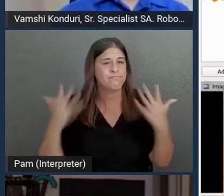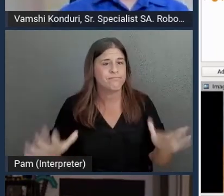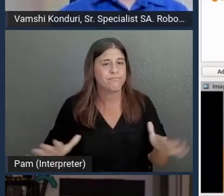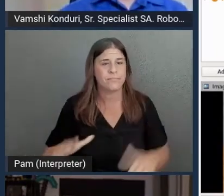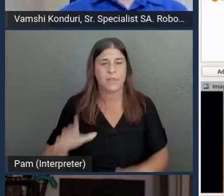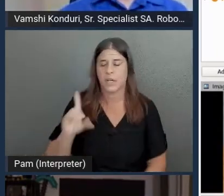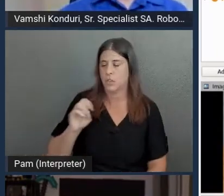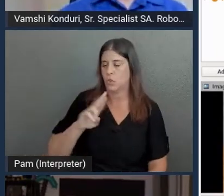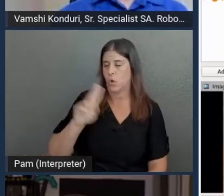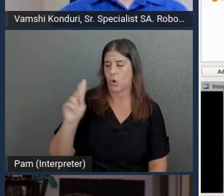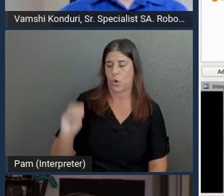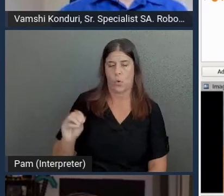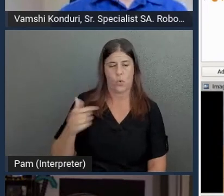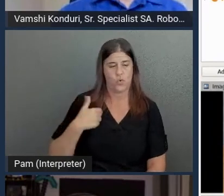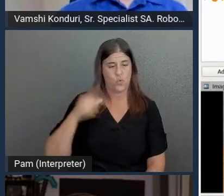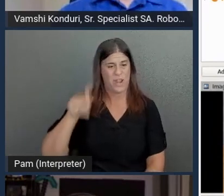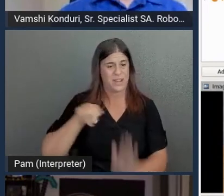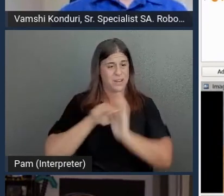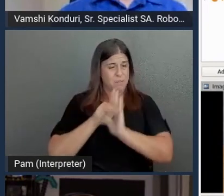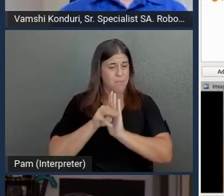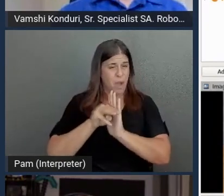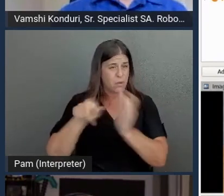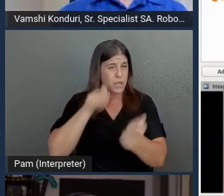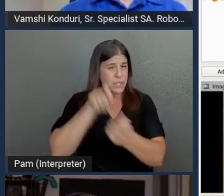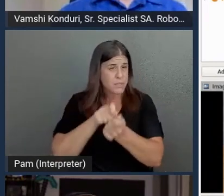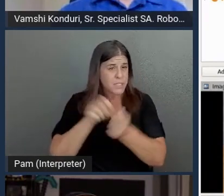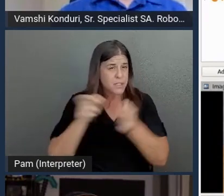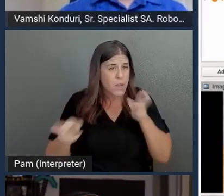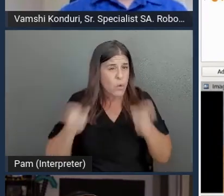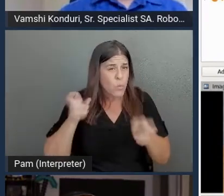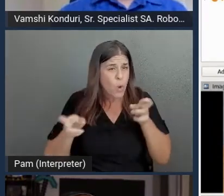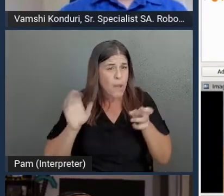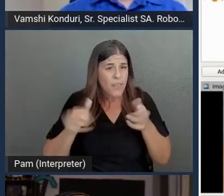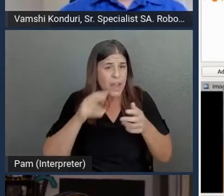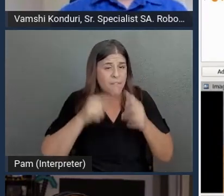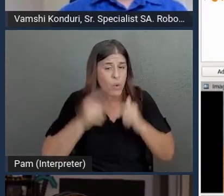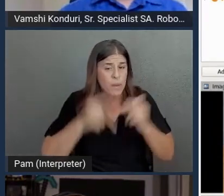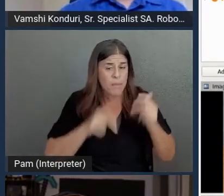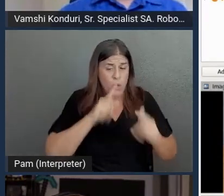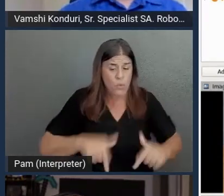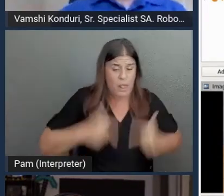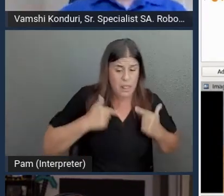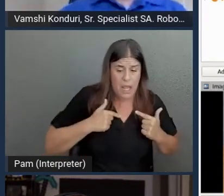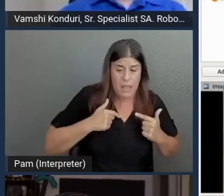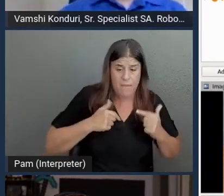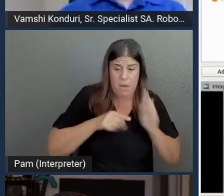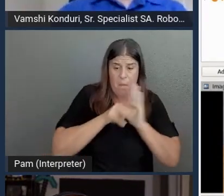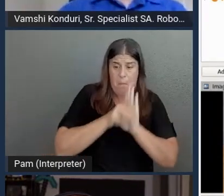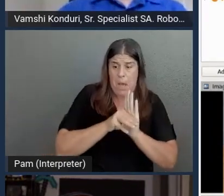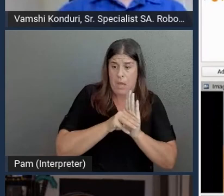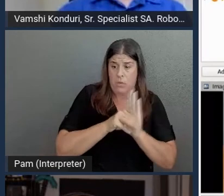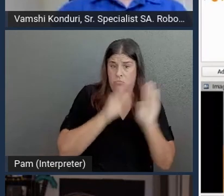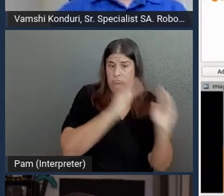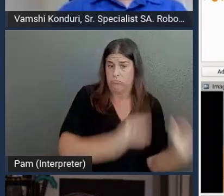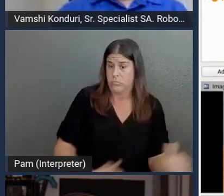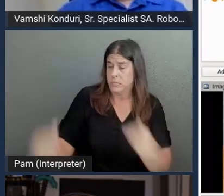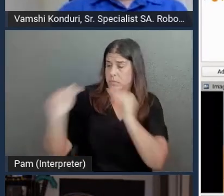And would I need to model this specific robot that I've built in real life to be an equivalent